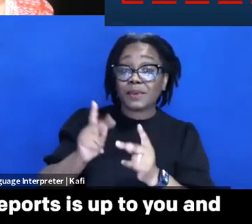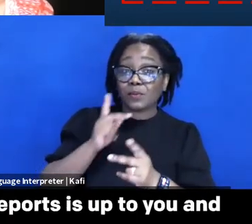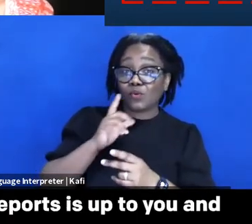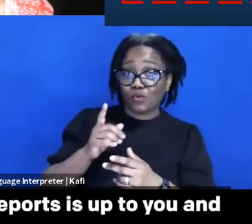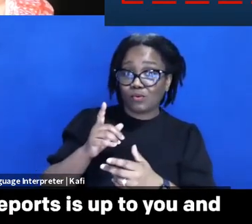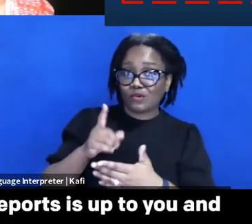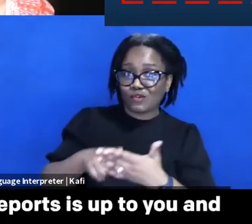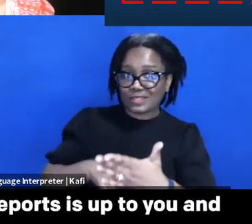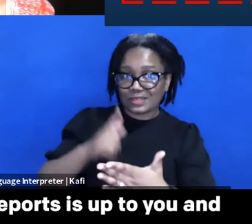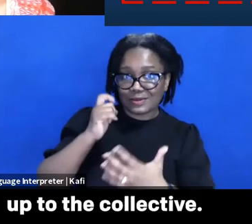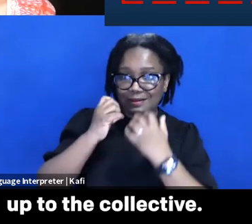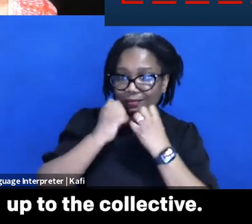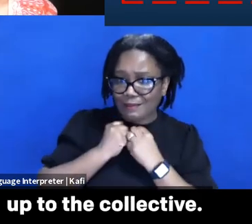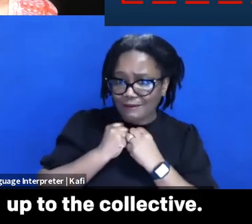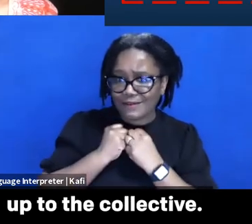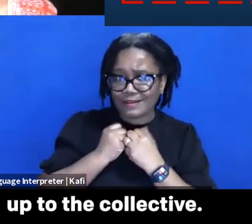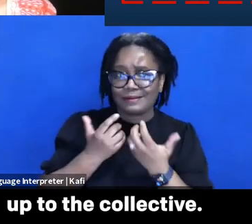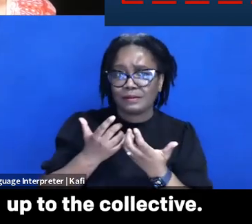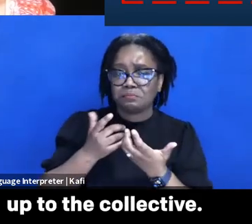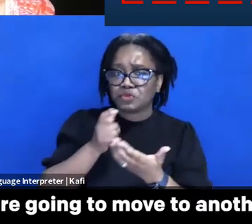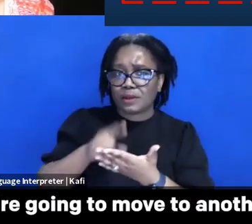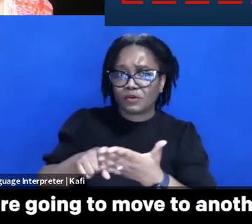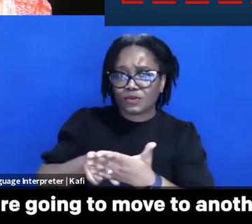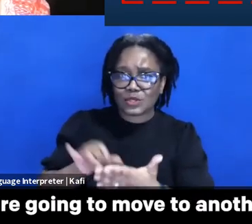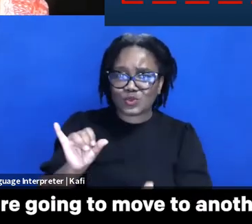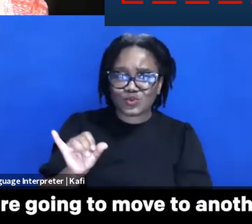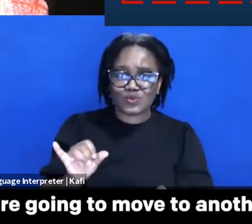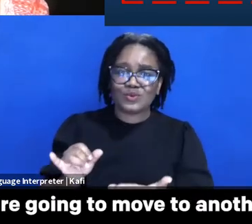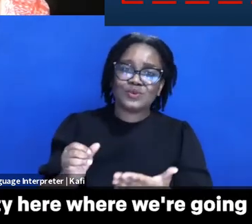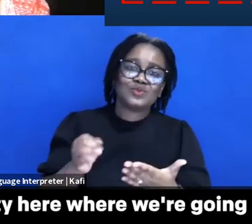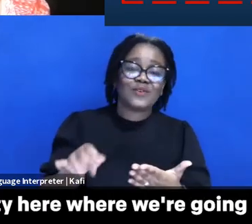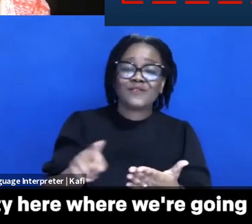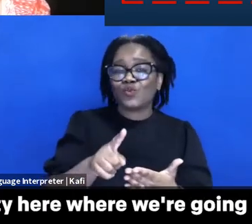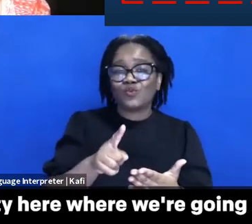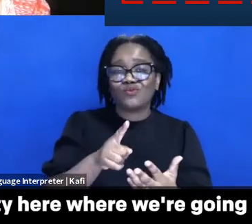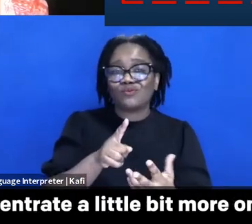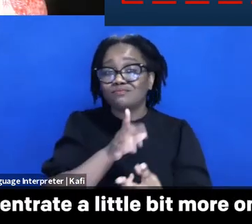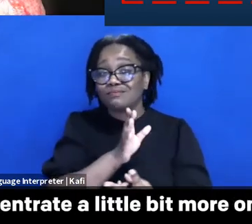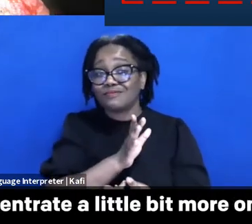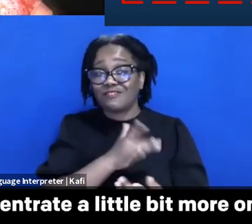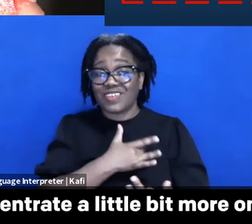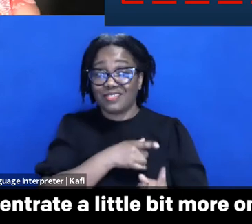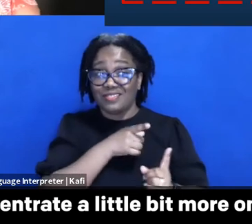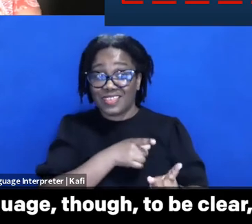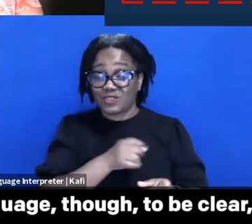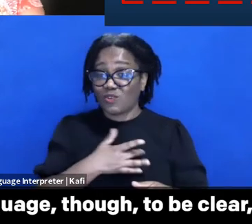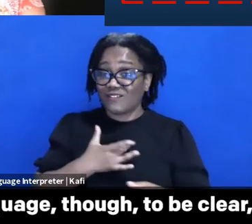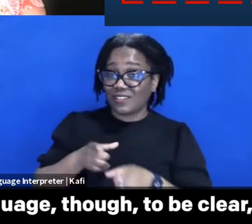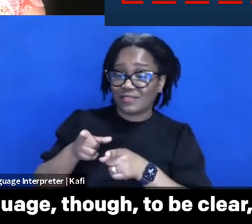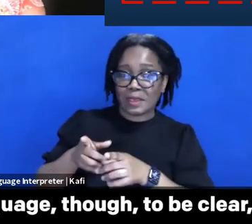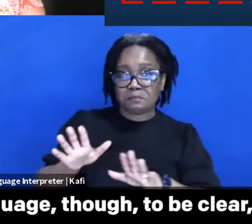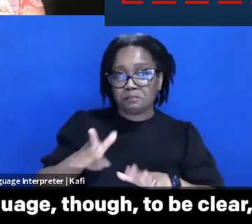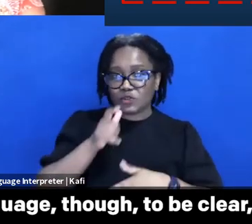reports is up to you and up to the collective. So we're going to move to another activity here where we're going to concentrate a little bit more on